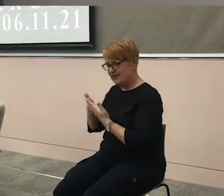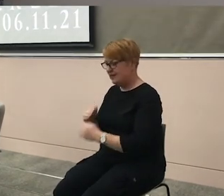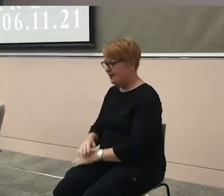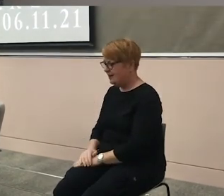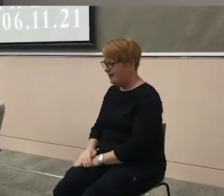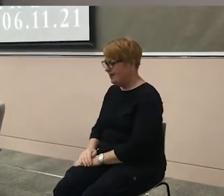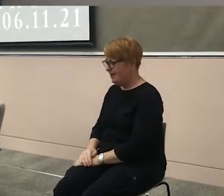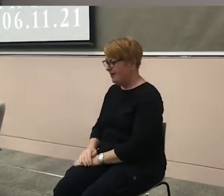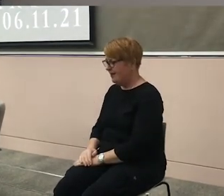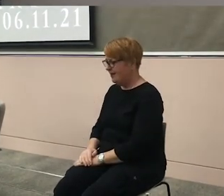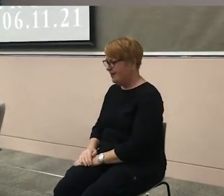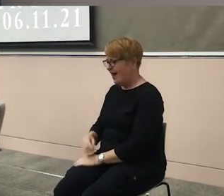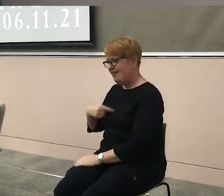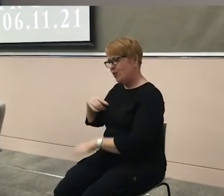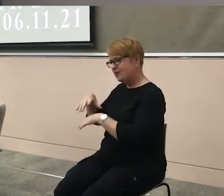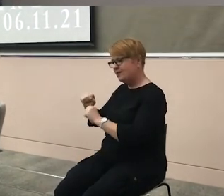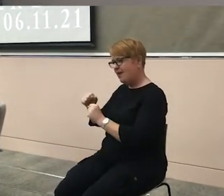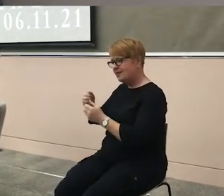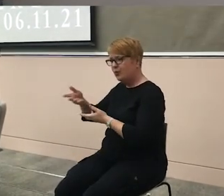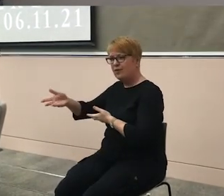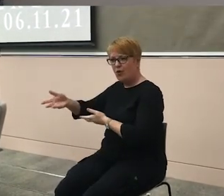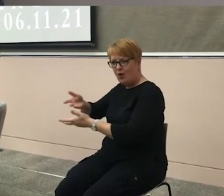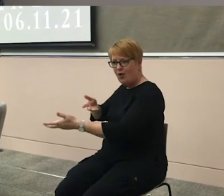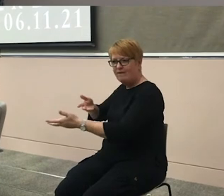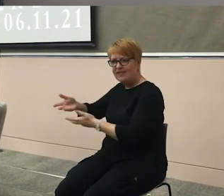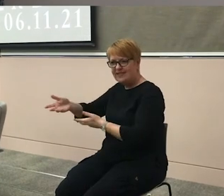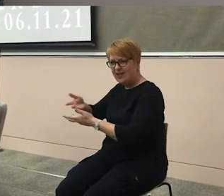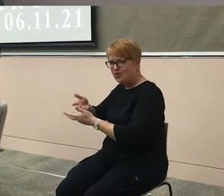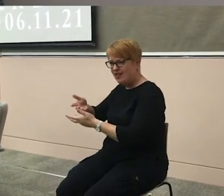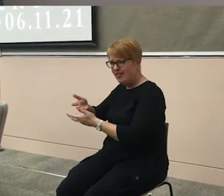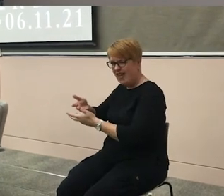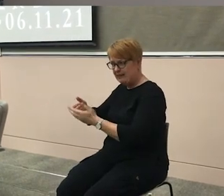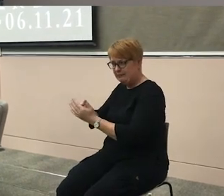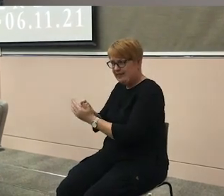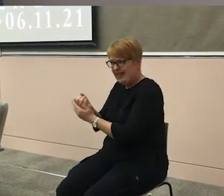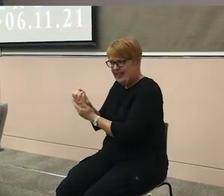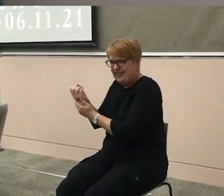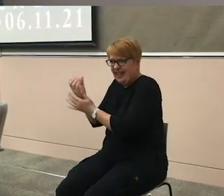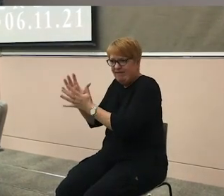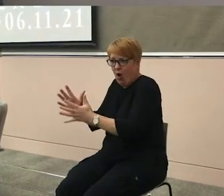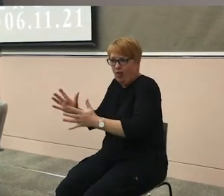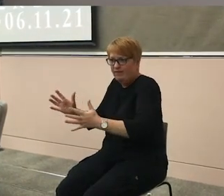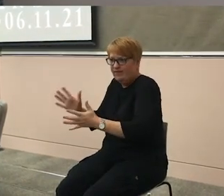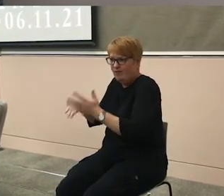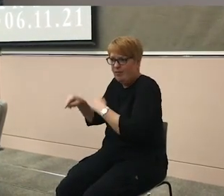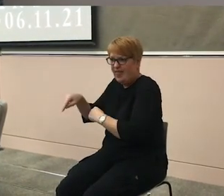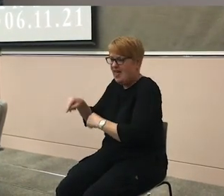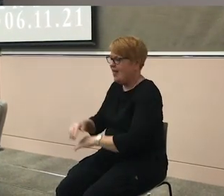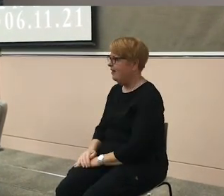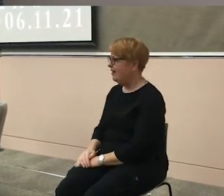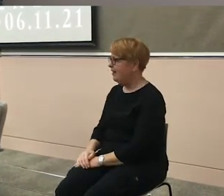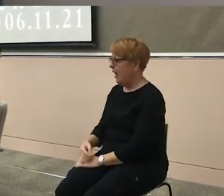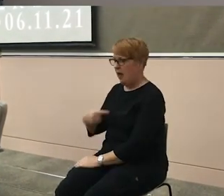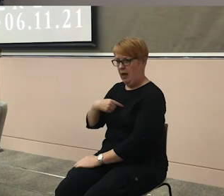And we just started off with conversations, didn't we? Mm-hmm. And it kind of evolved from there. And I didn't know anybody else